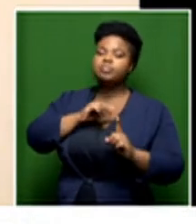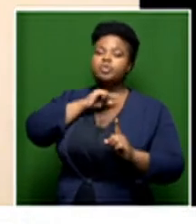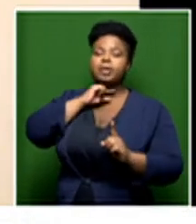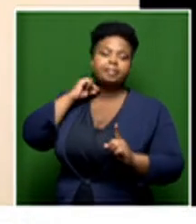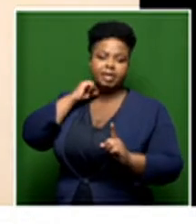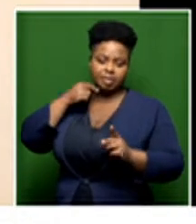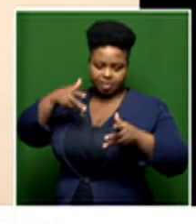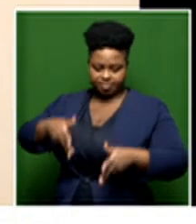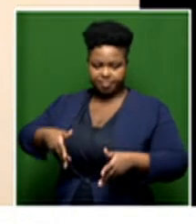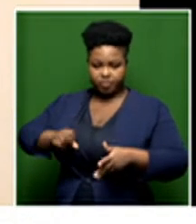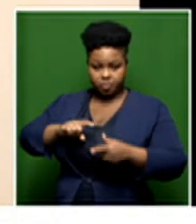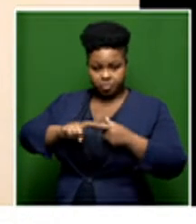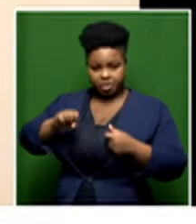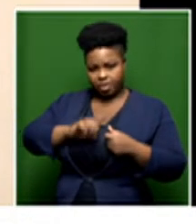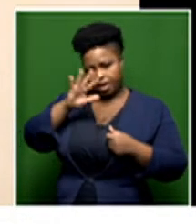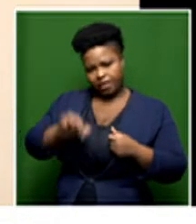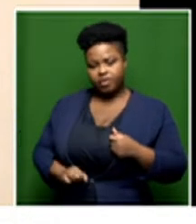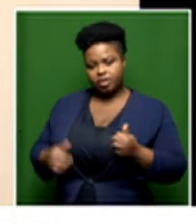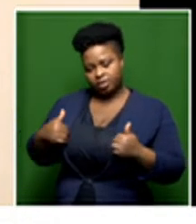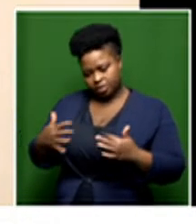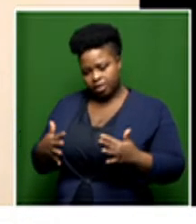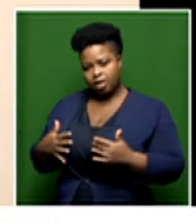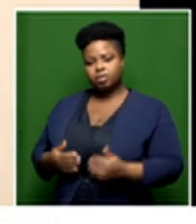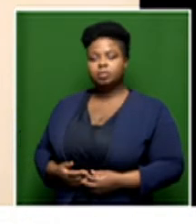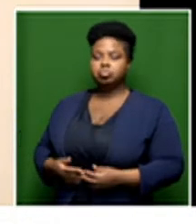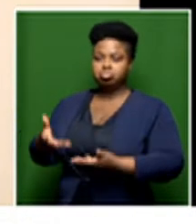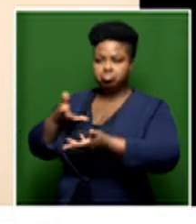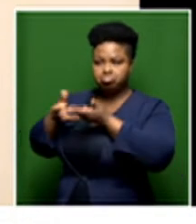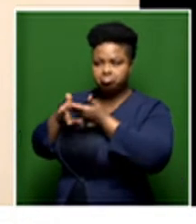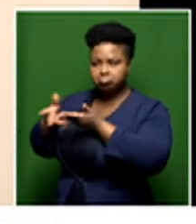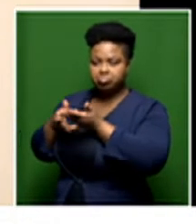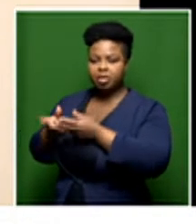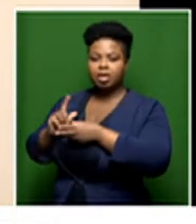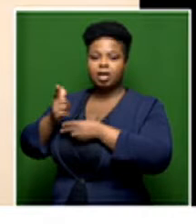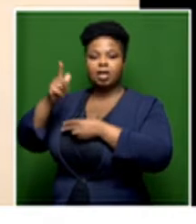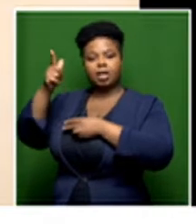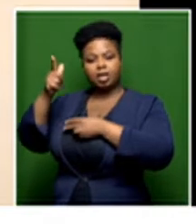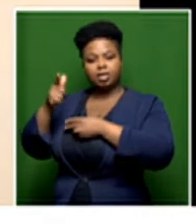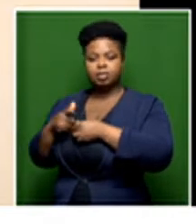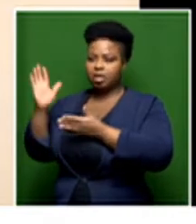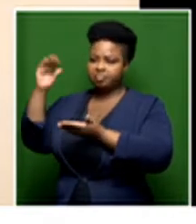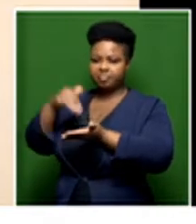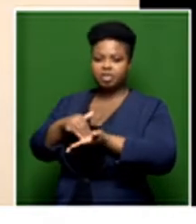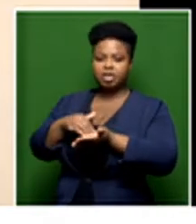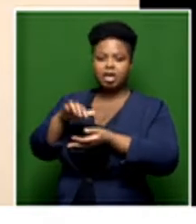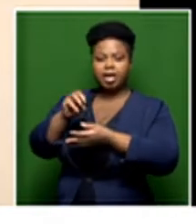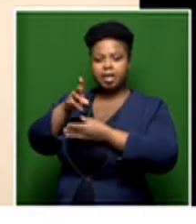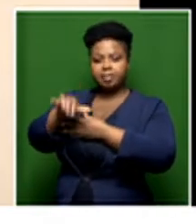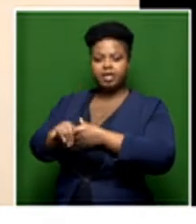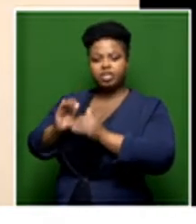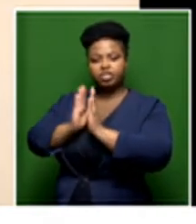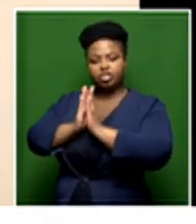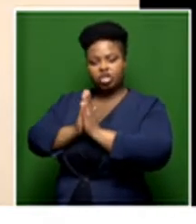priest here, and so started the conversation and the eventual arrival of the AME Church in